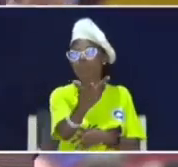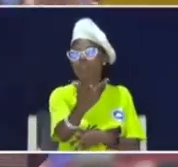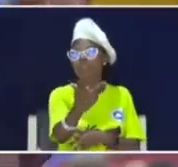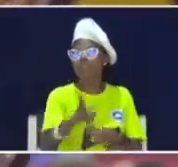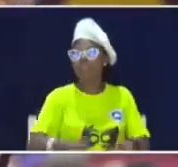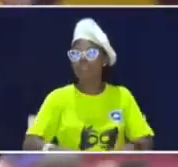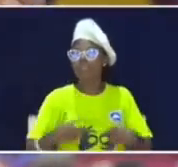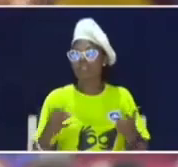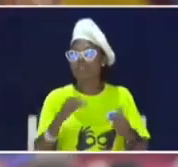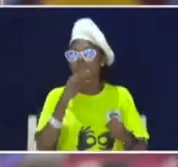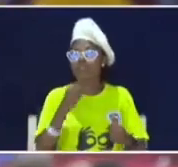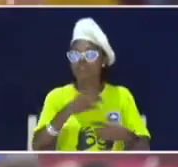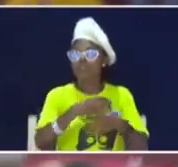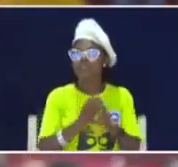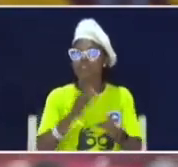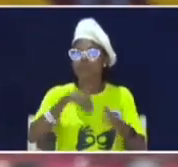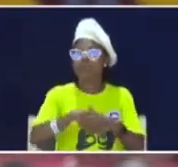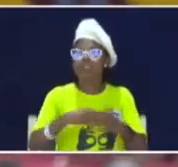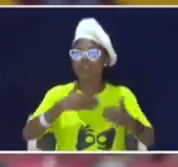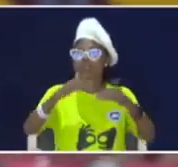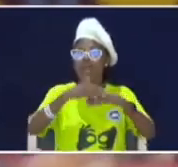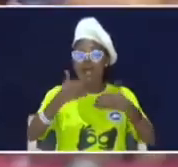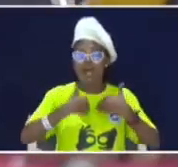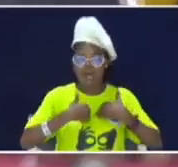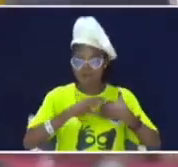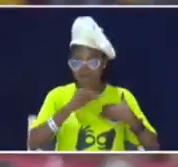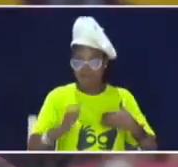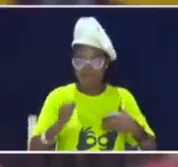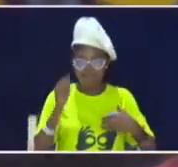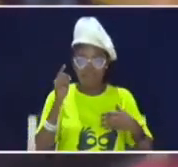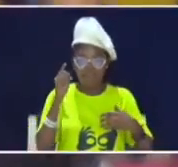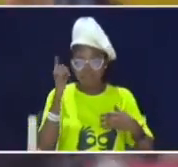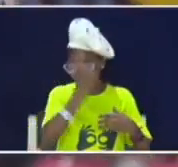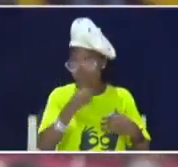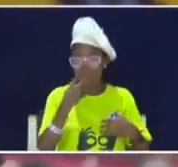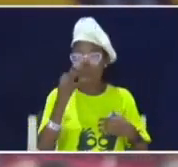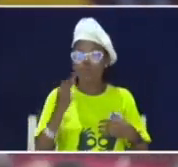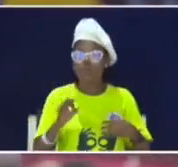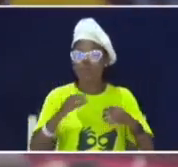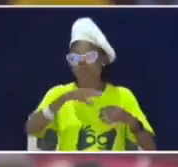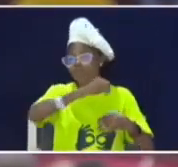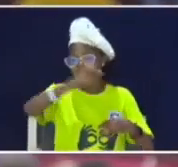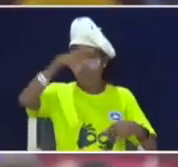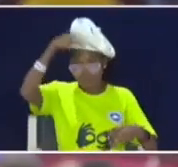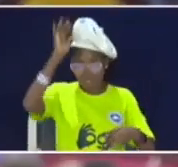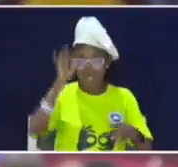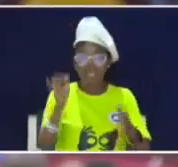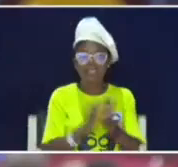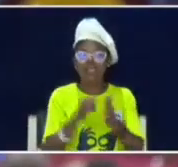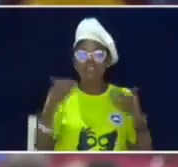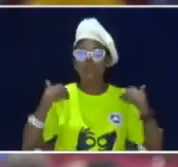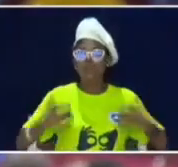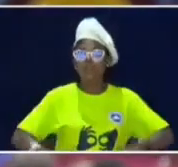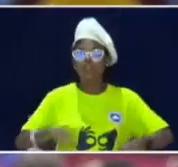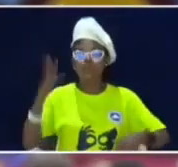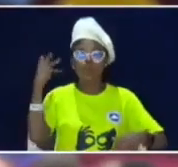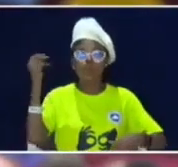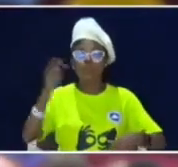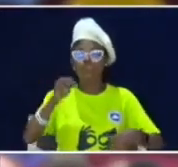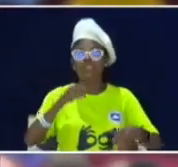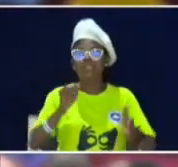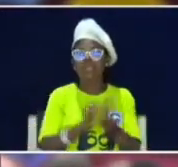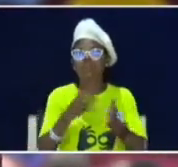had the likeness and had the face of a man. And that the fourth one, he said, was like an eagle. So